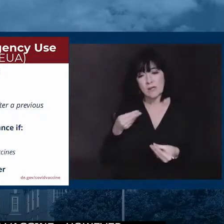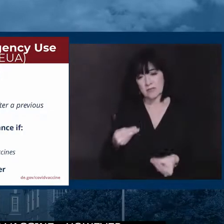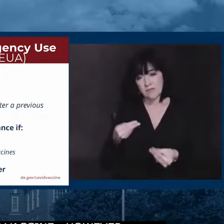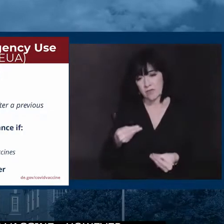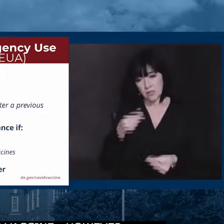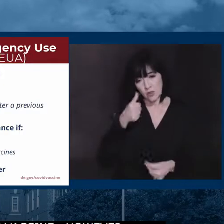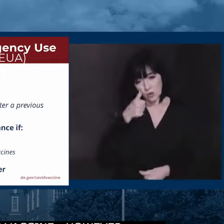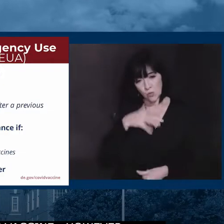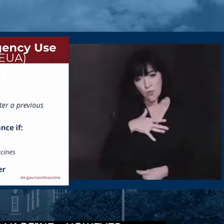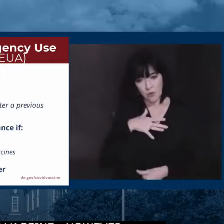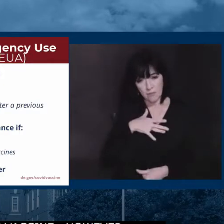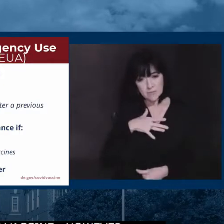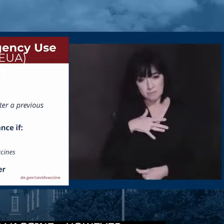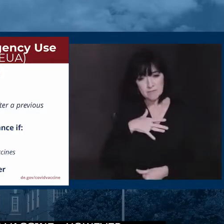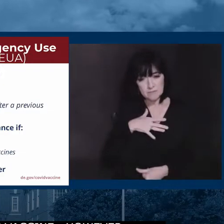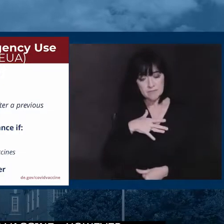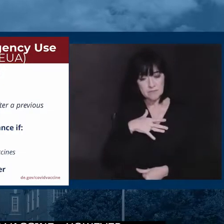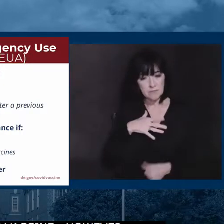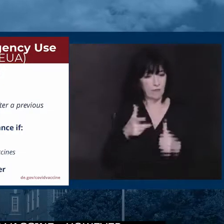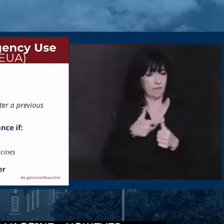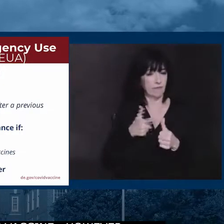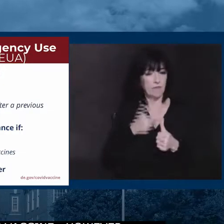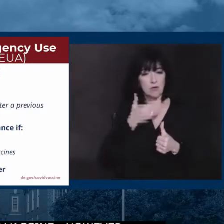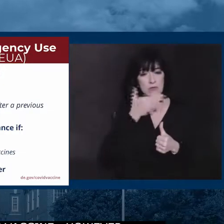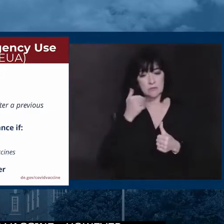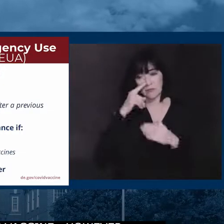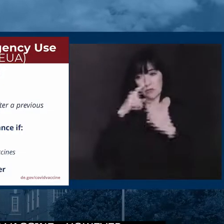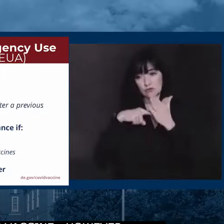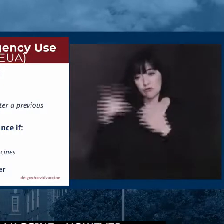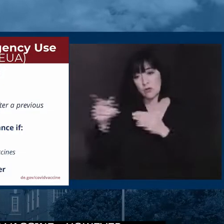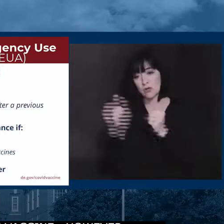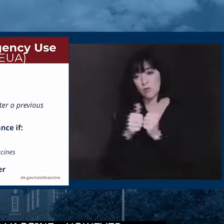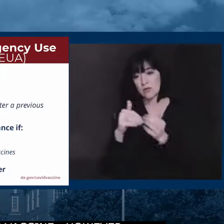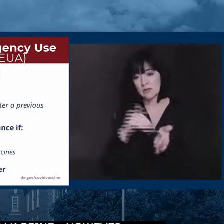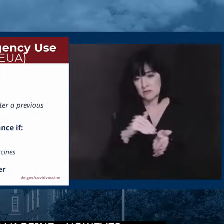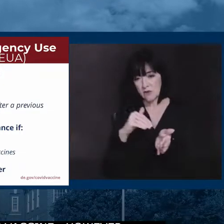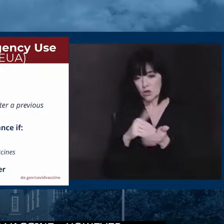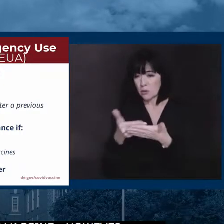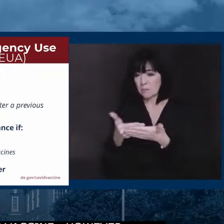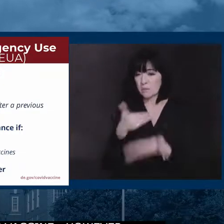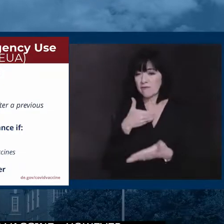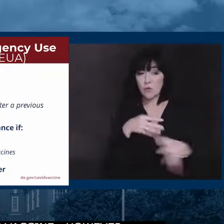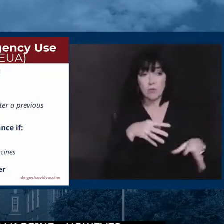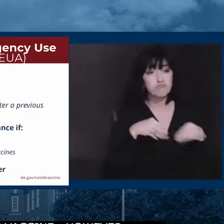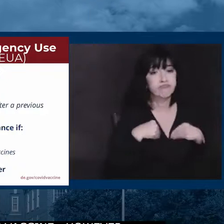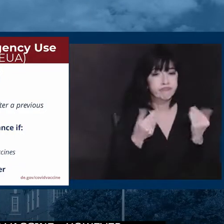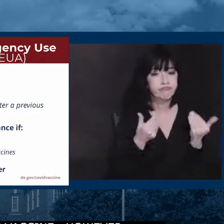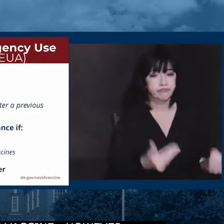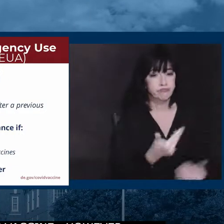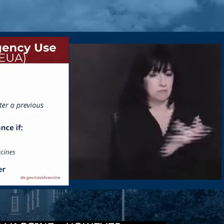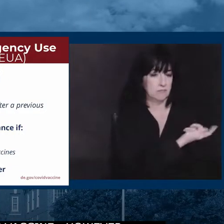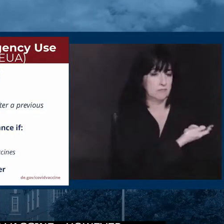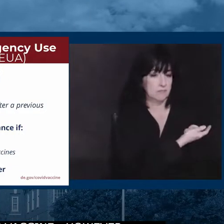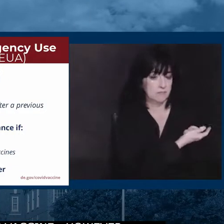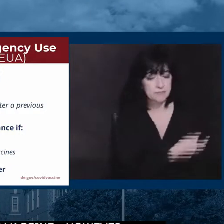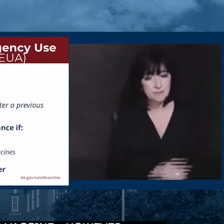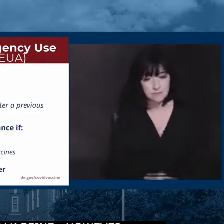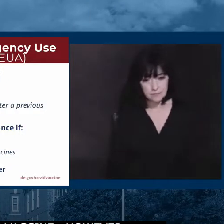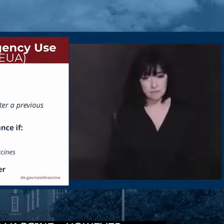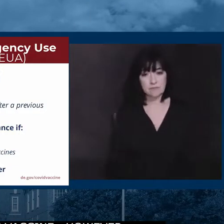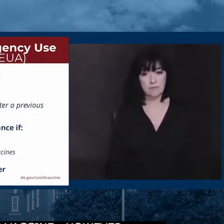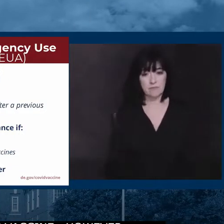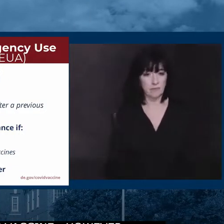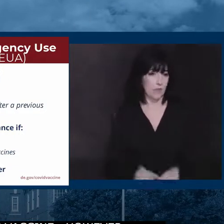although certainly the value of getting this vaccine for pregnant and breastfeeding women is